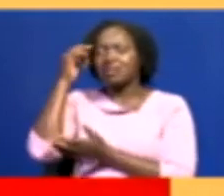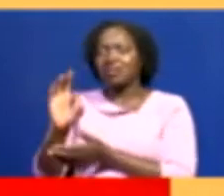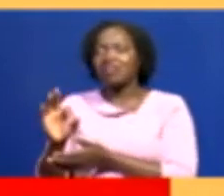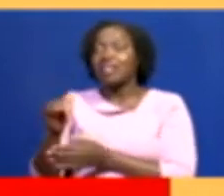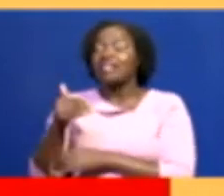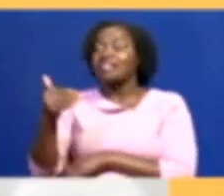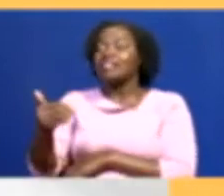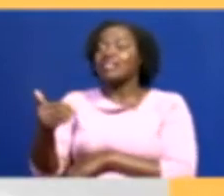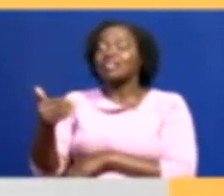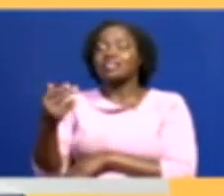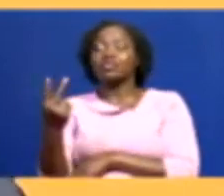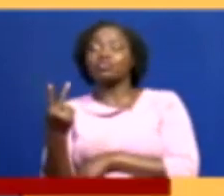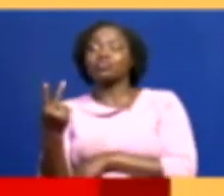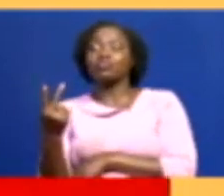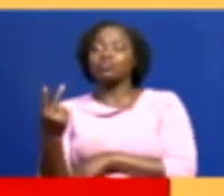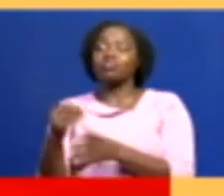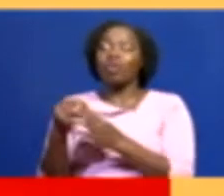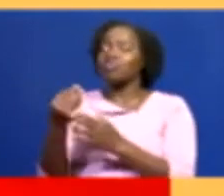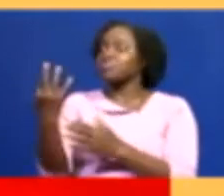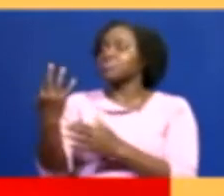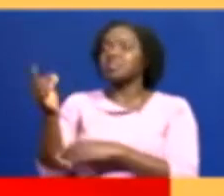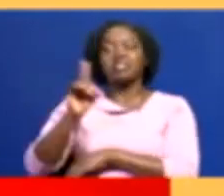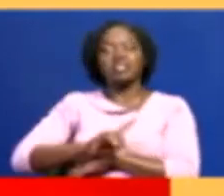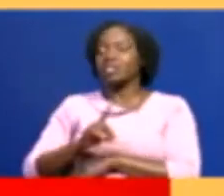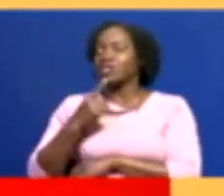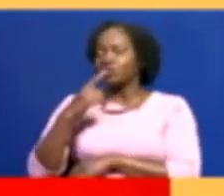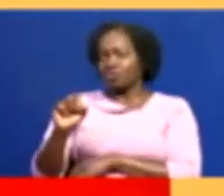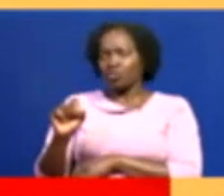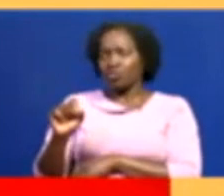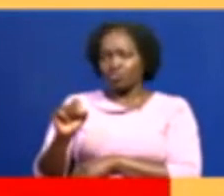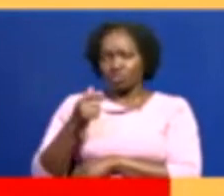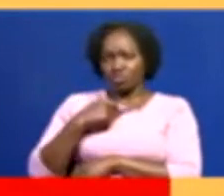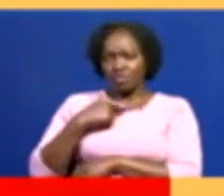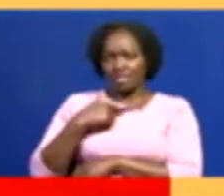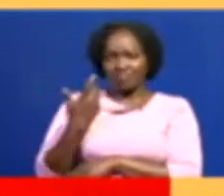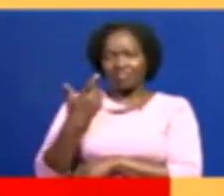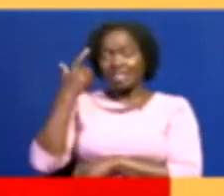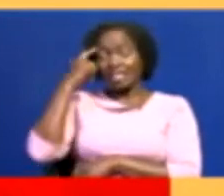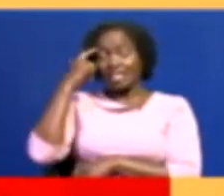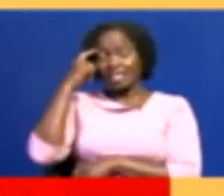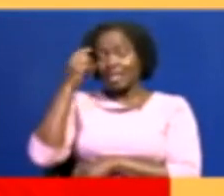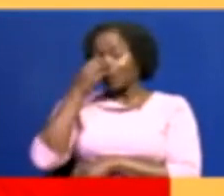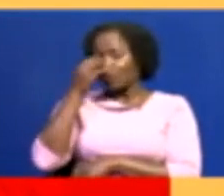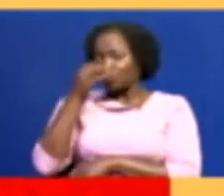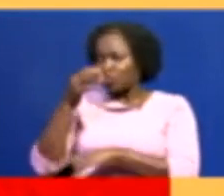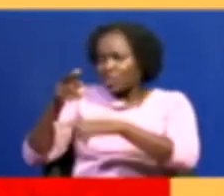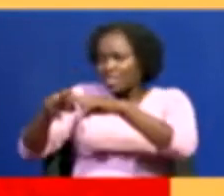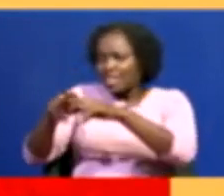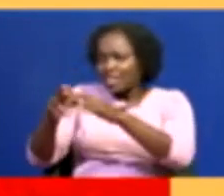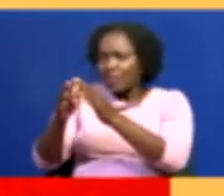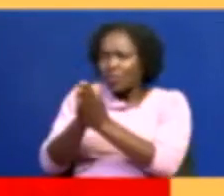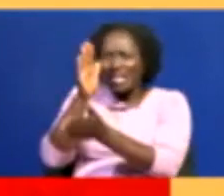next 2-3 days. So to me, I think president needs to sit down alone